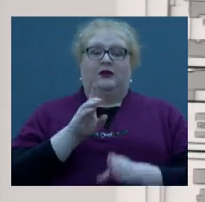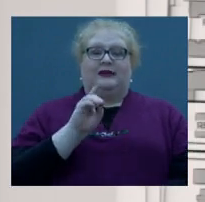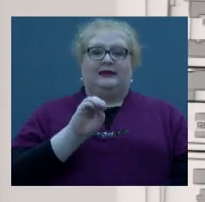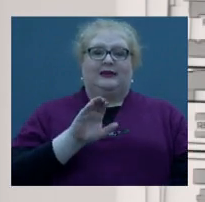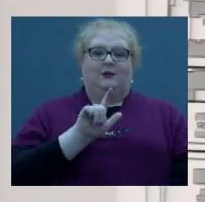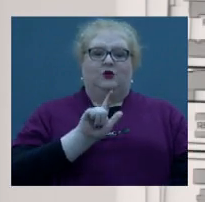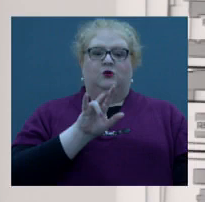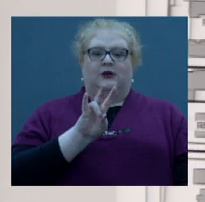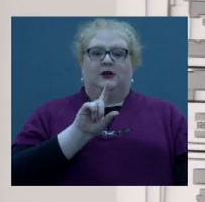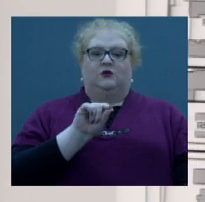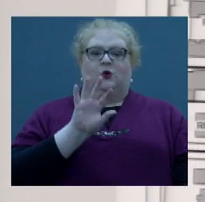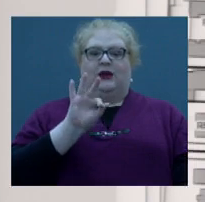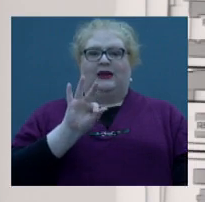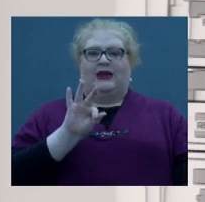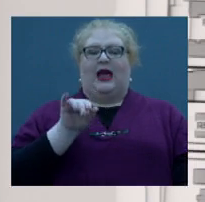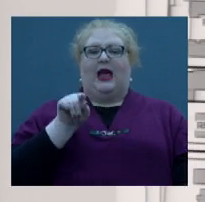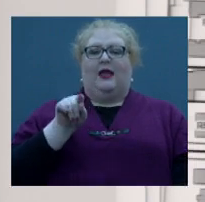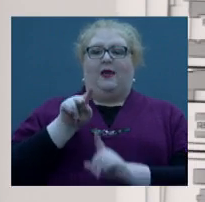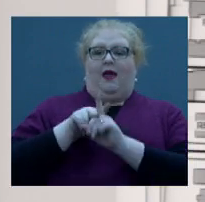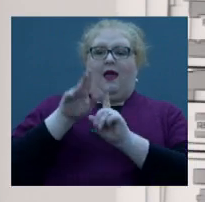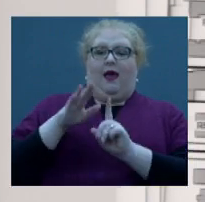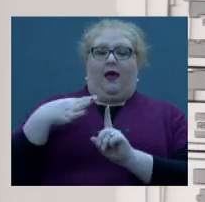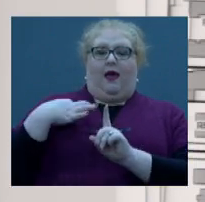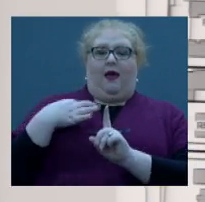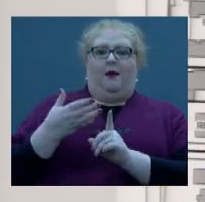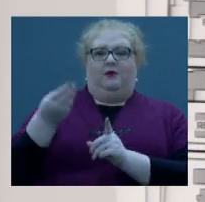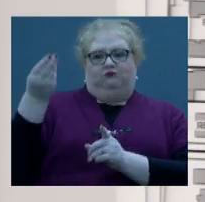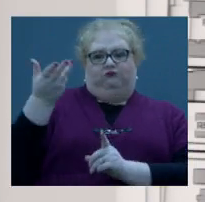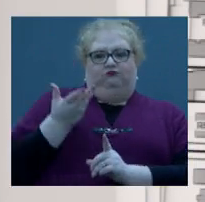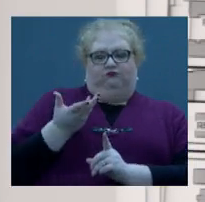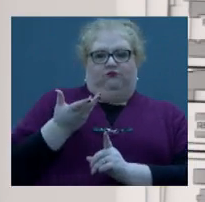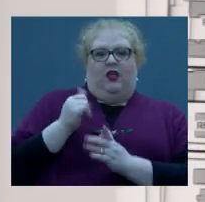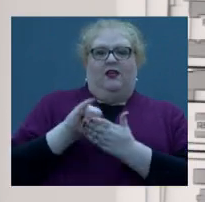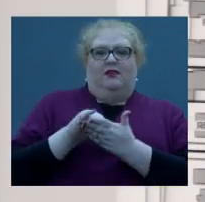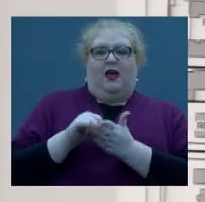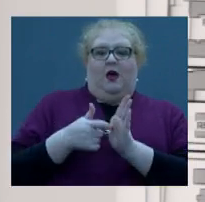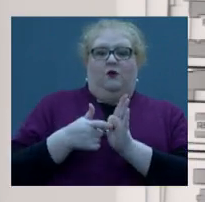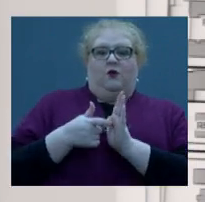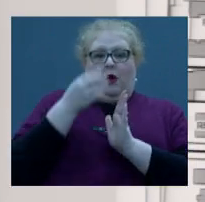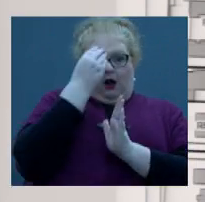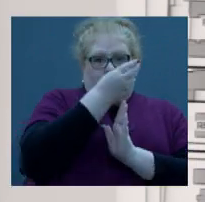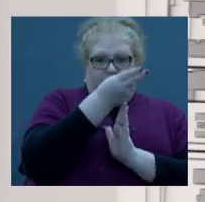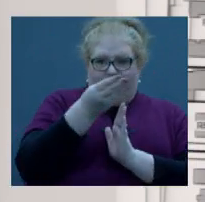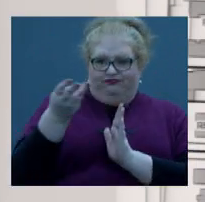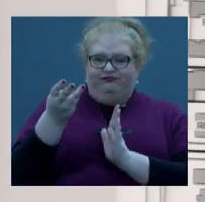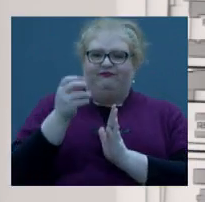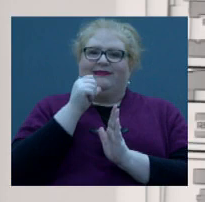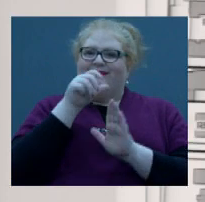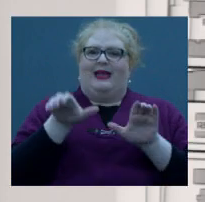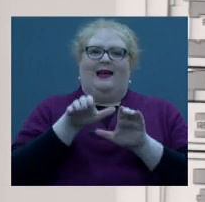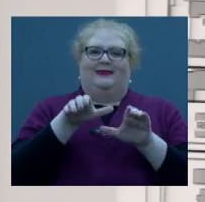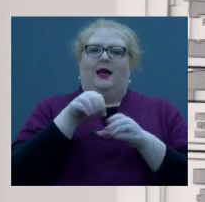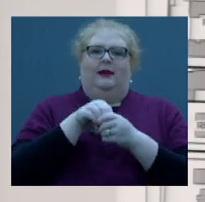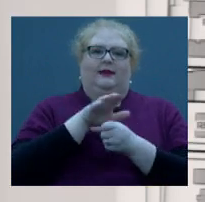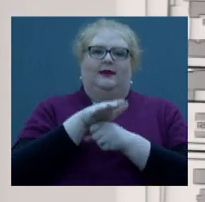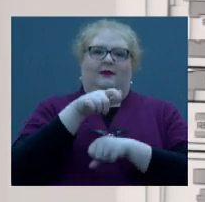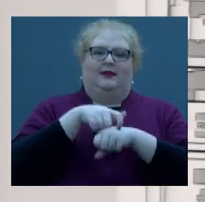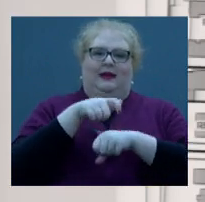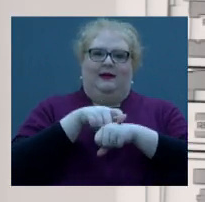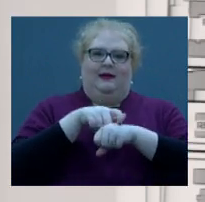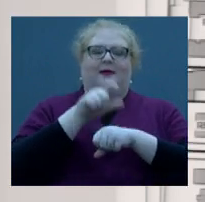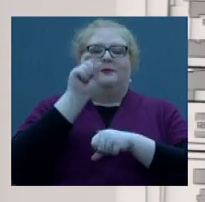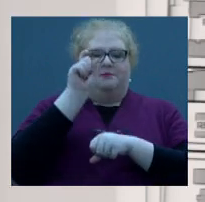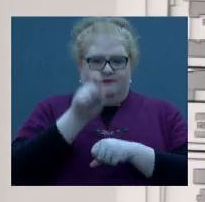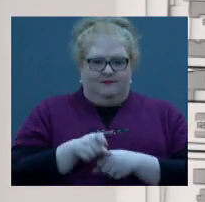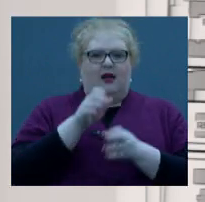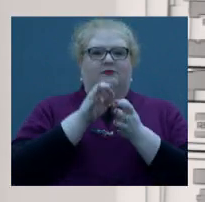27th, 2019, the applicant informed staff the required notification was not completed in a timely fashion. Therefore, this item must be